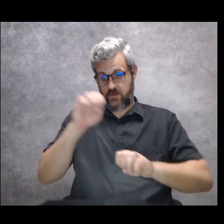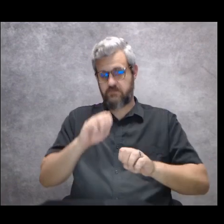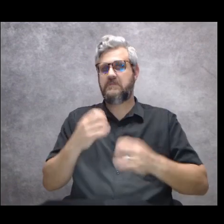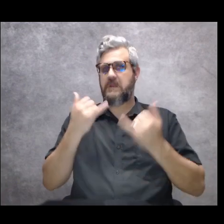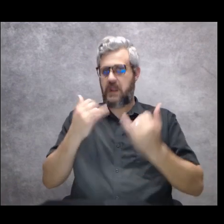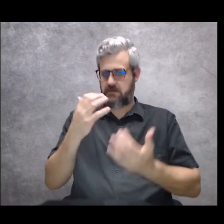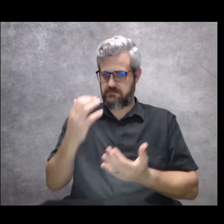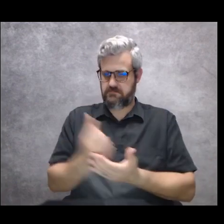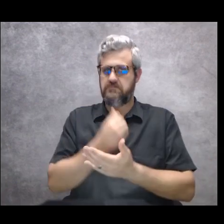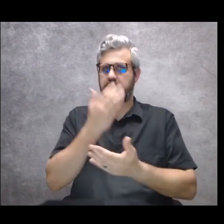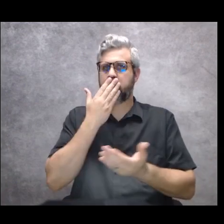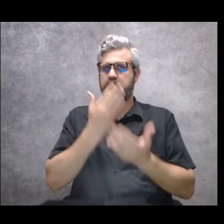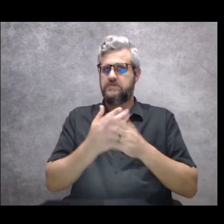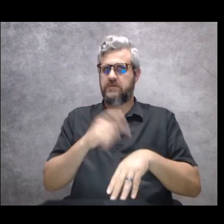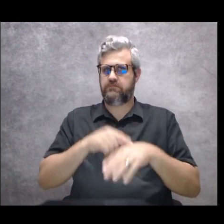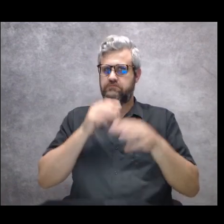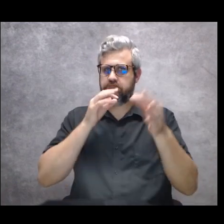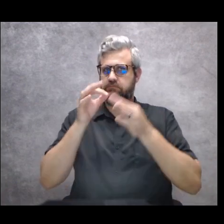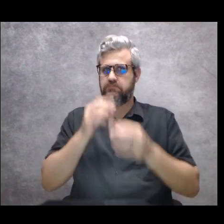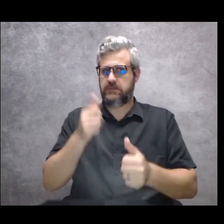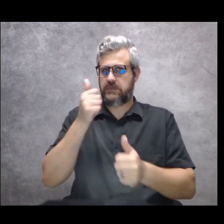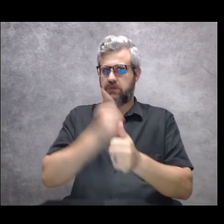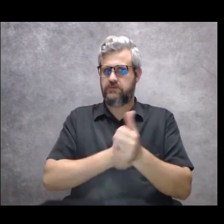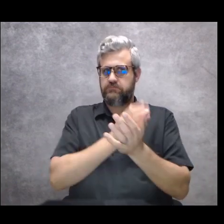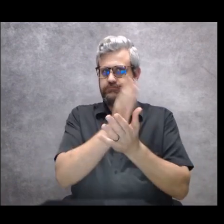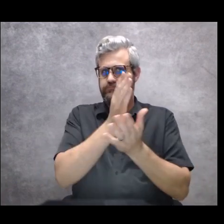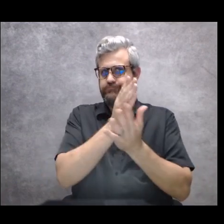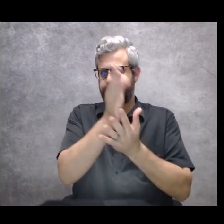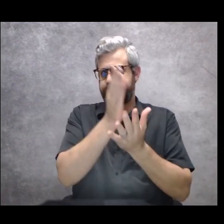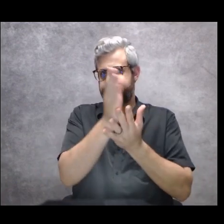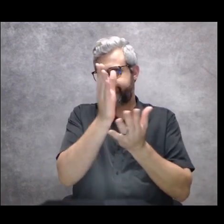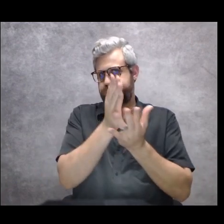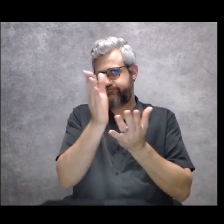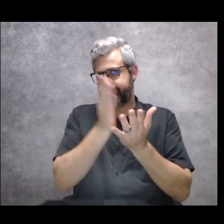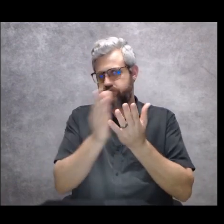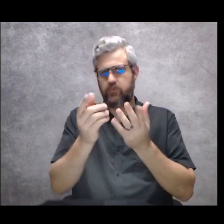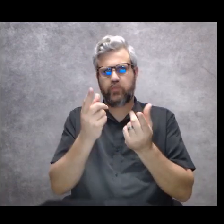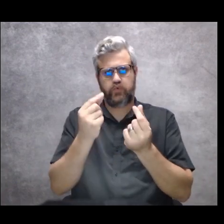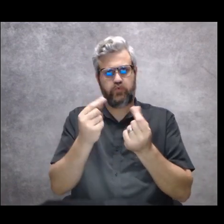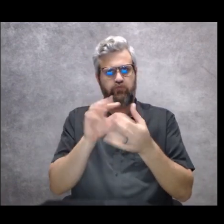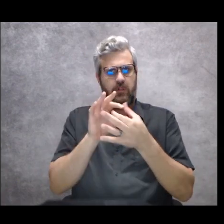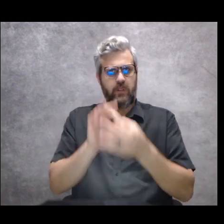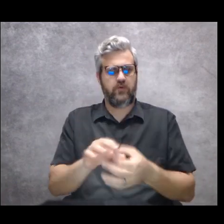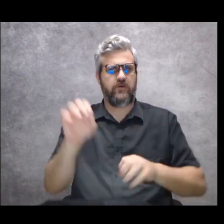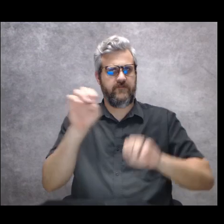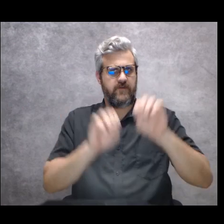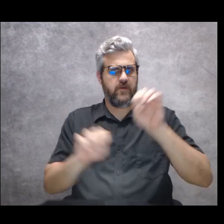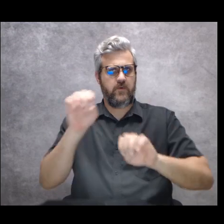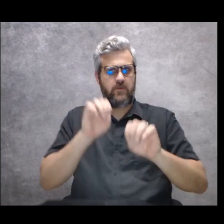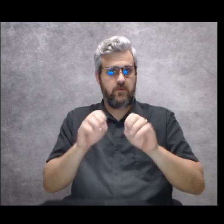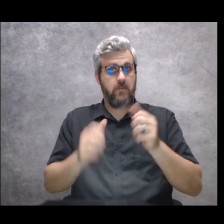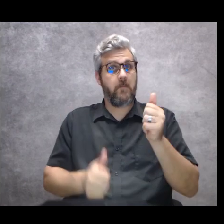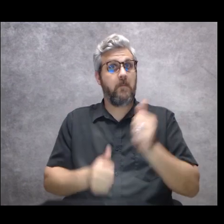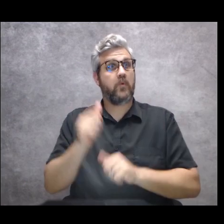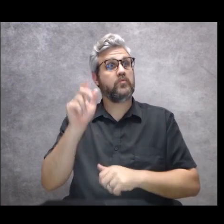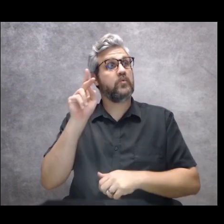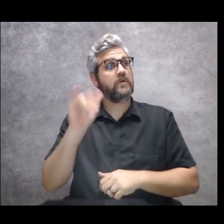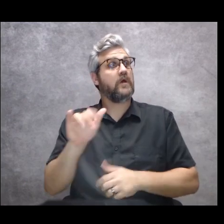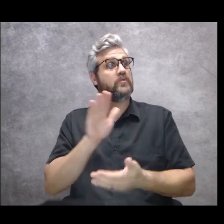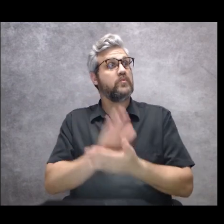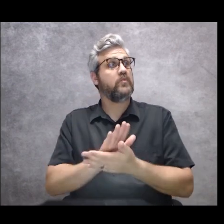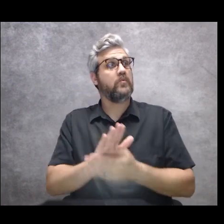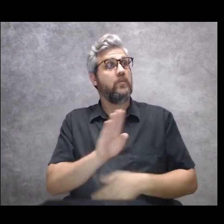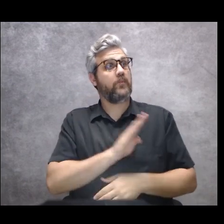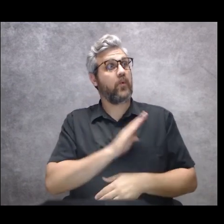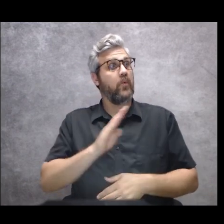areas of the program evaluation. Most Kentucky School Board policies and procedures state that the